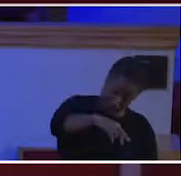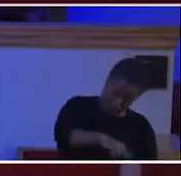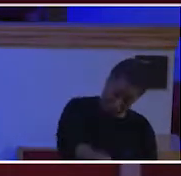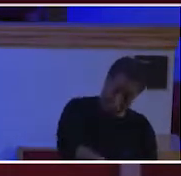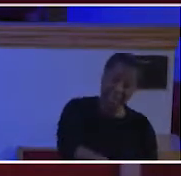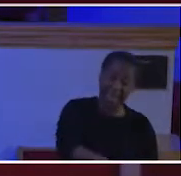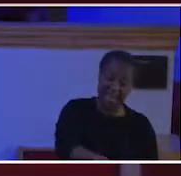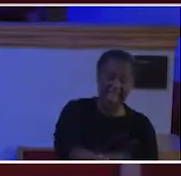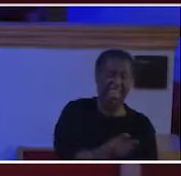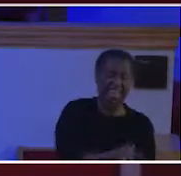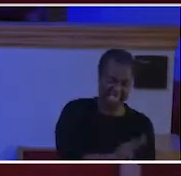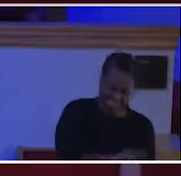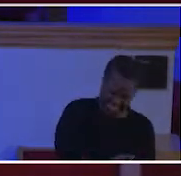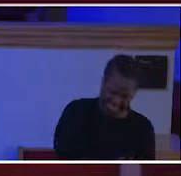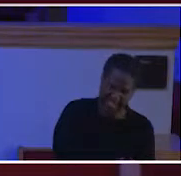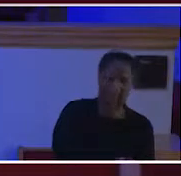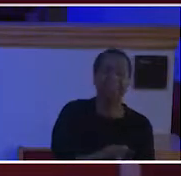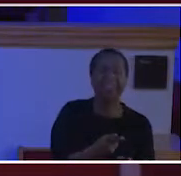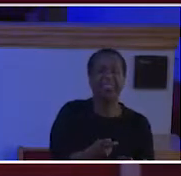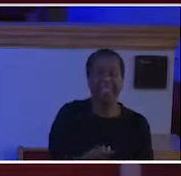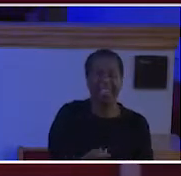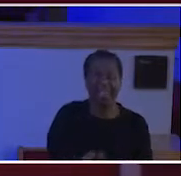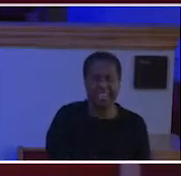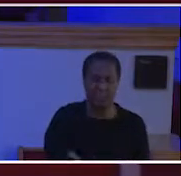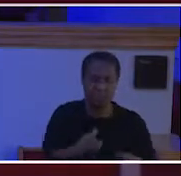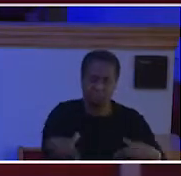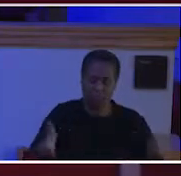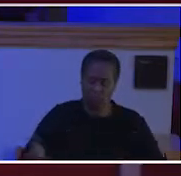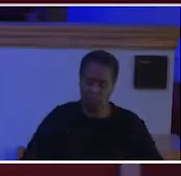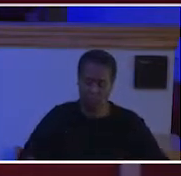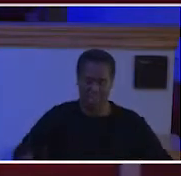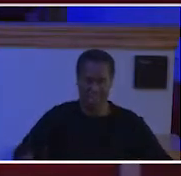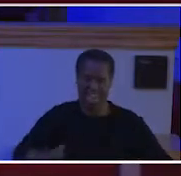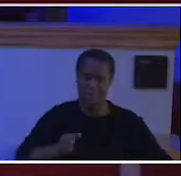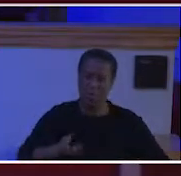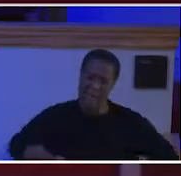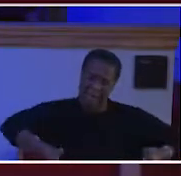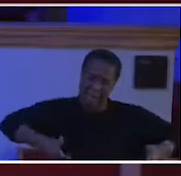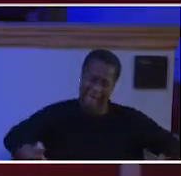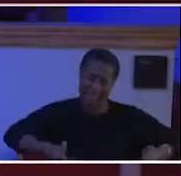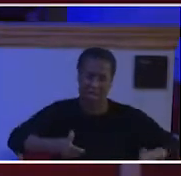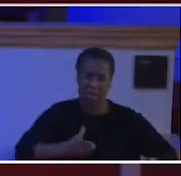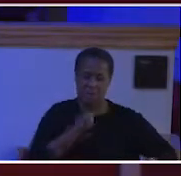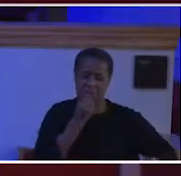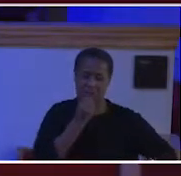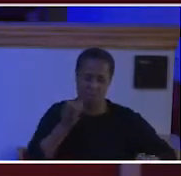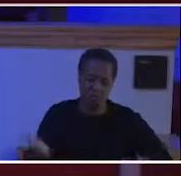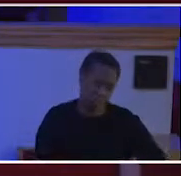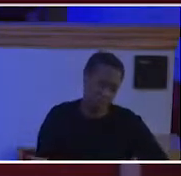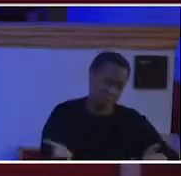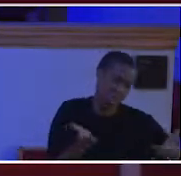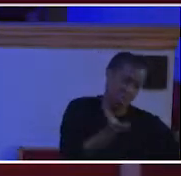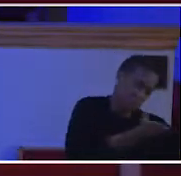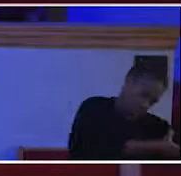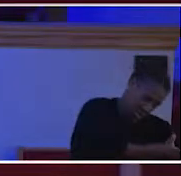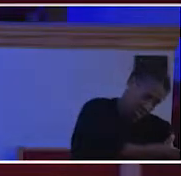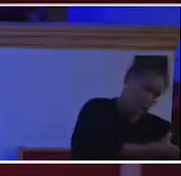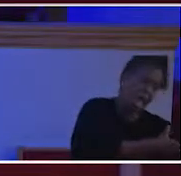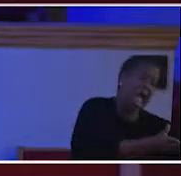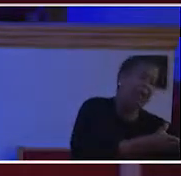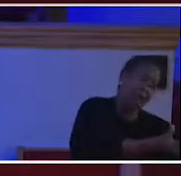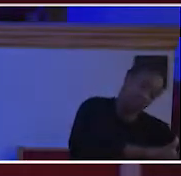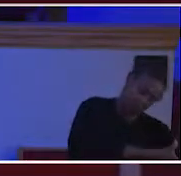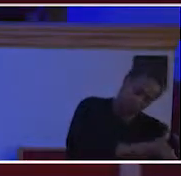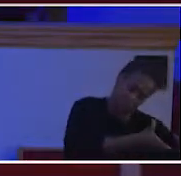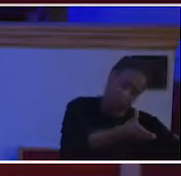and there carry heavy trays filled with miners' plates. And then once they had finished eating, remove the